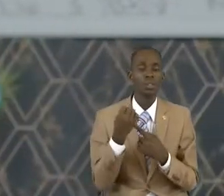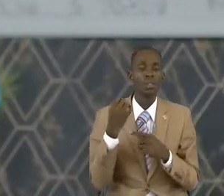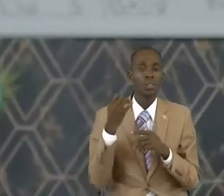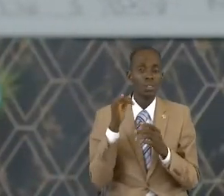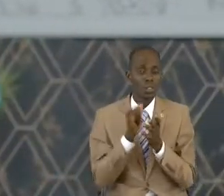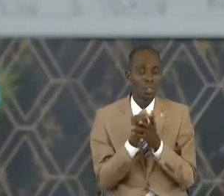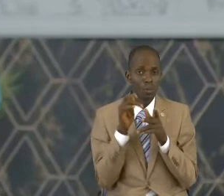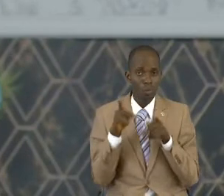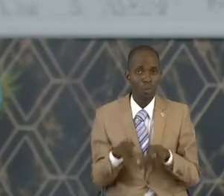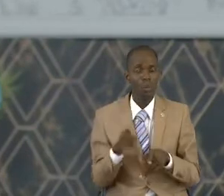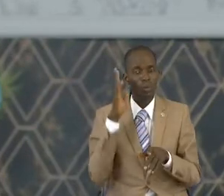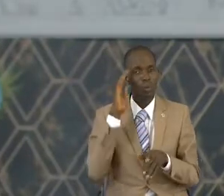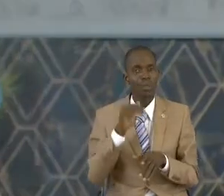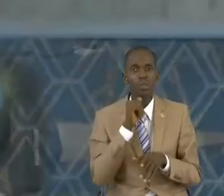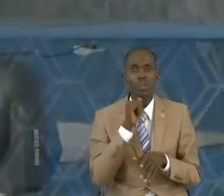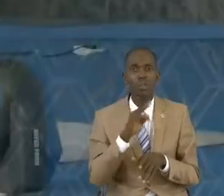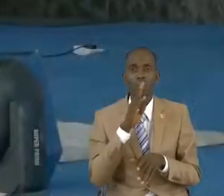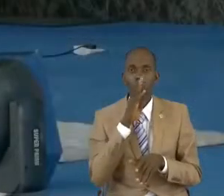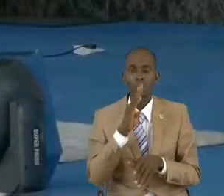initiator or the